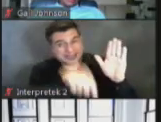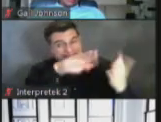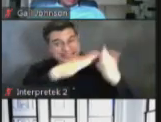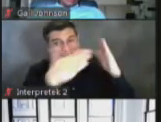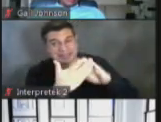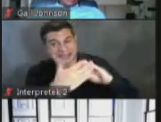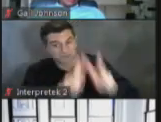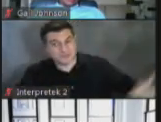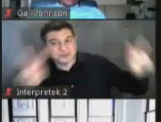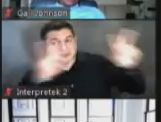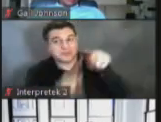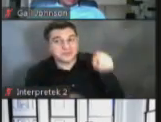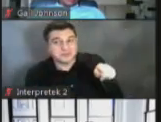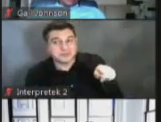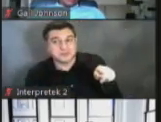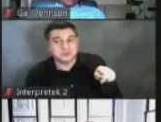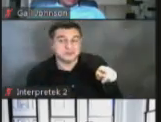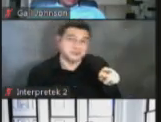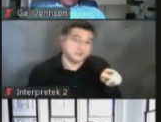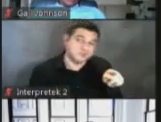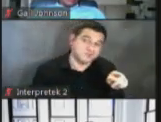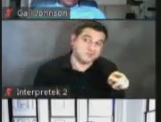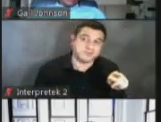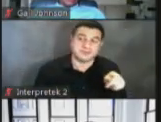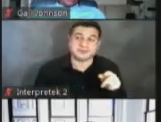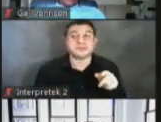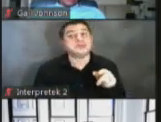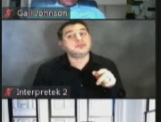Minneapolis' city recent abolition